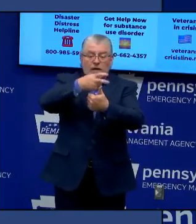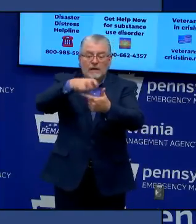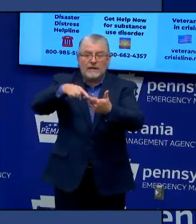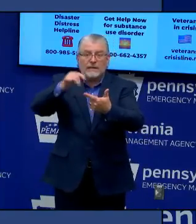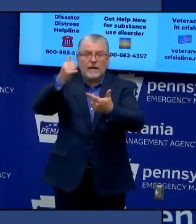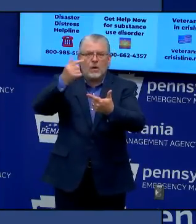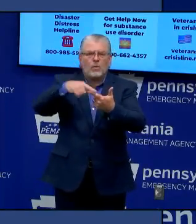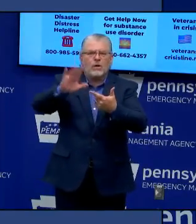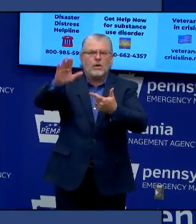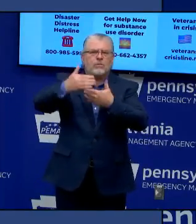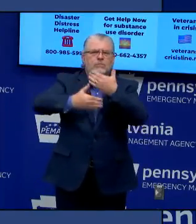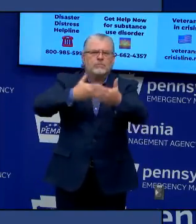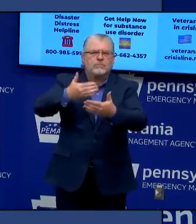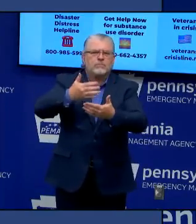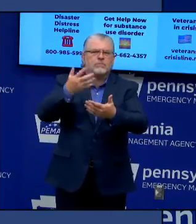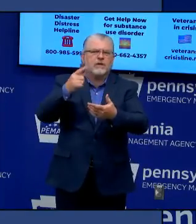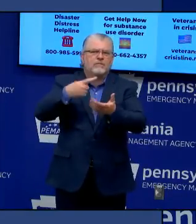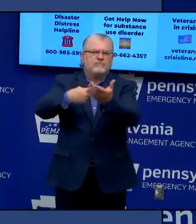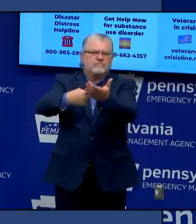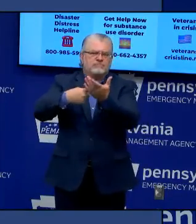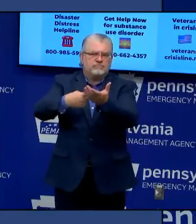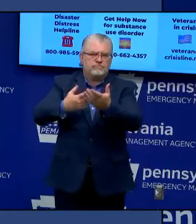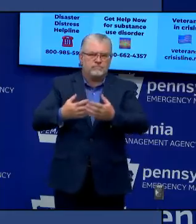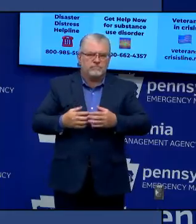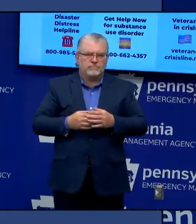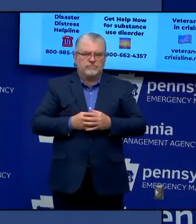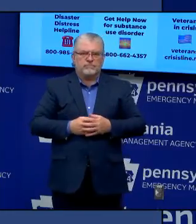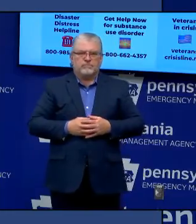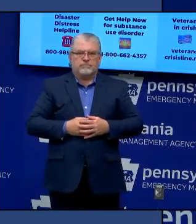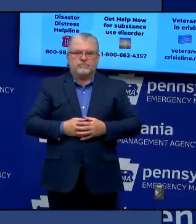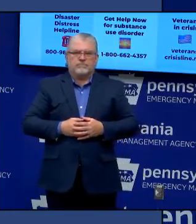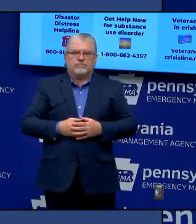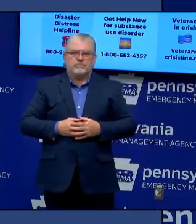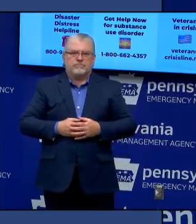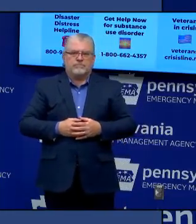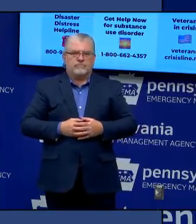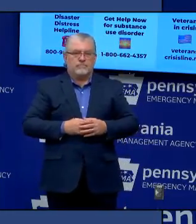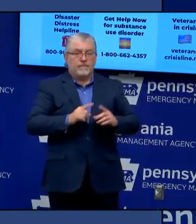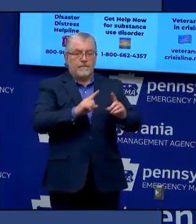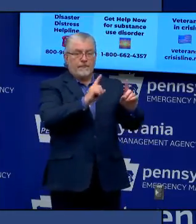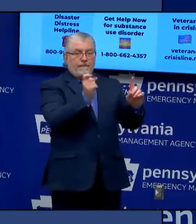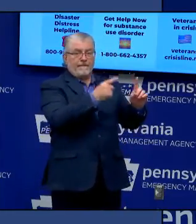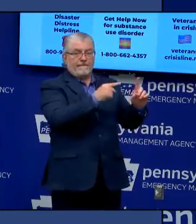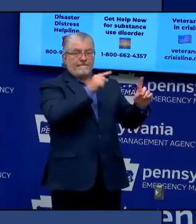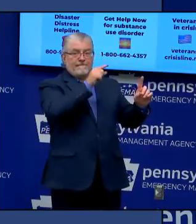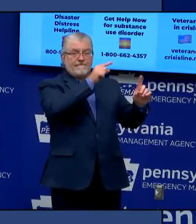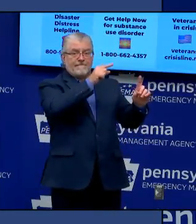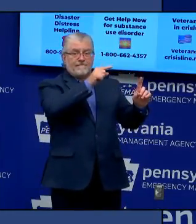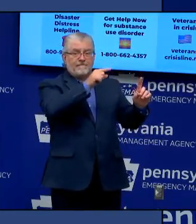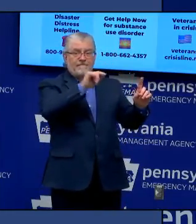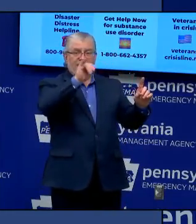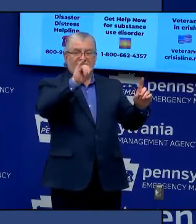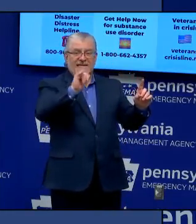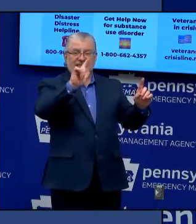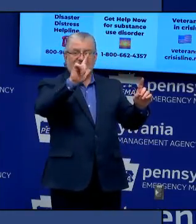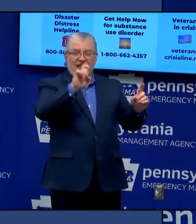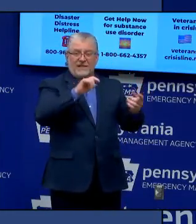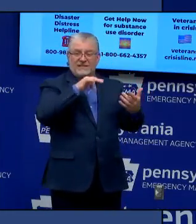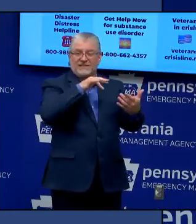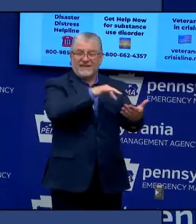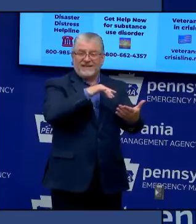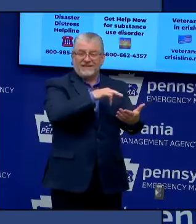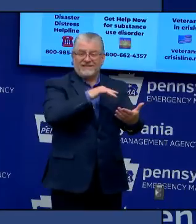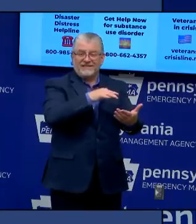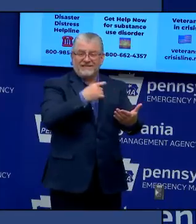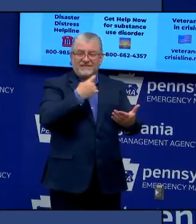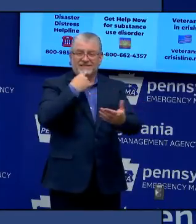from the Tribune Review. Have you begun looking into the new data out of a Yale study indicating that COVID-19 related deaths likely exceed what